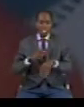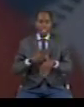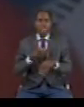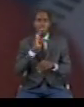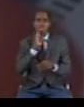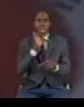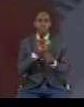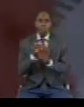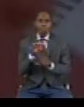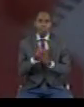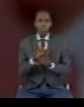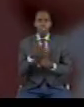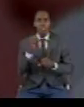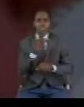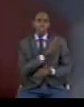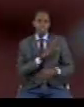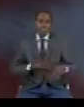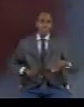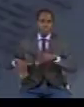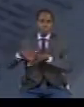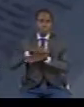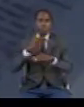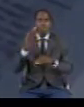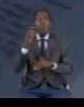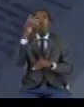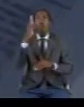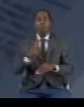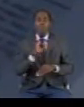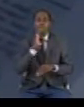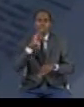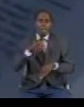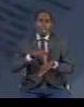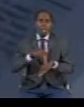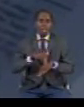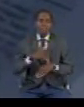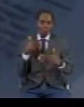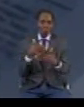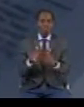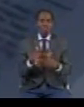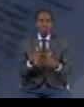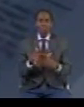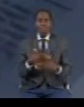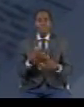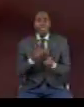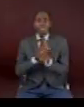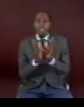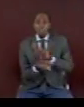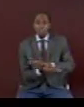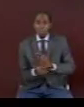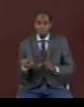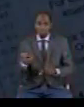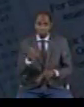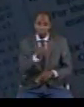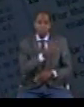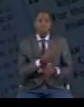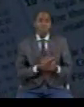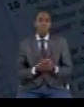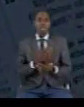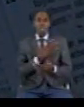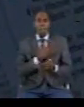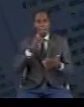fulfilled, the kingdom of God is at hand. Look at this. Repent ye